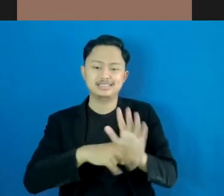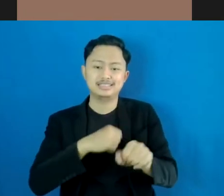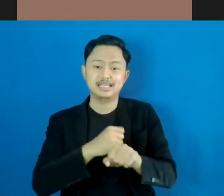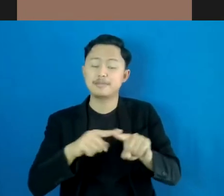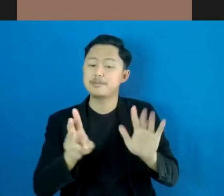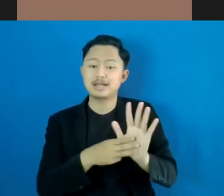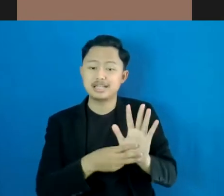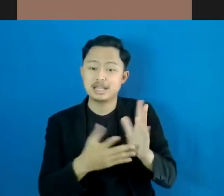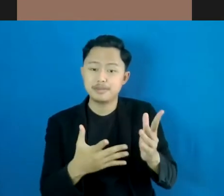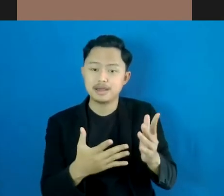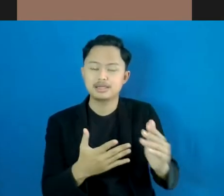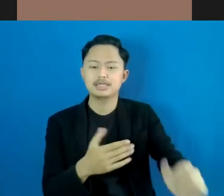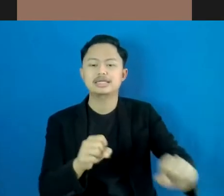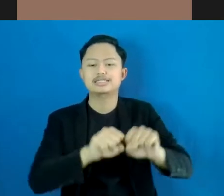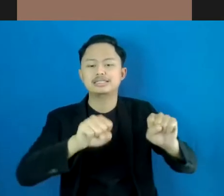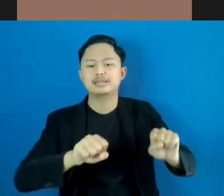of battery will go down.